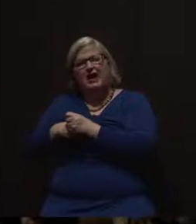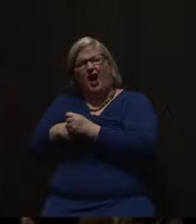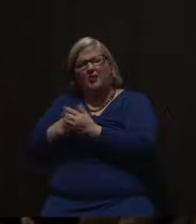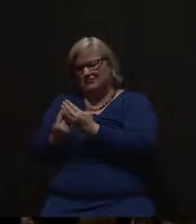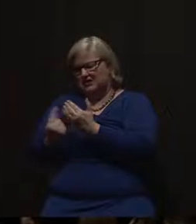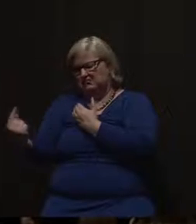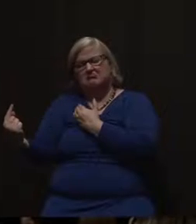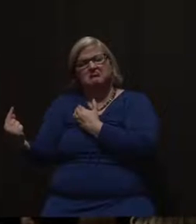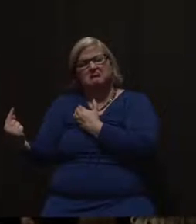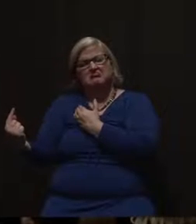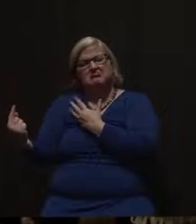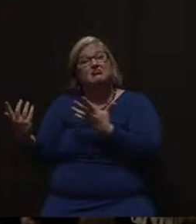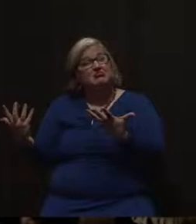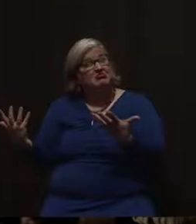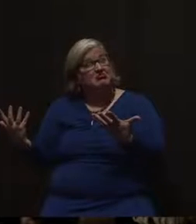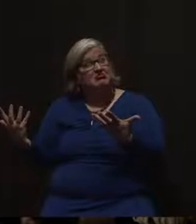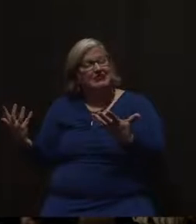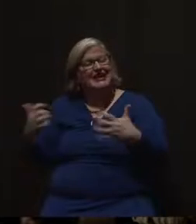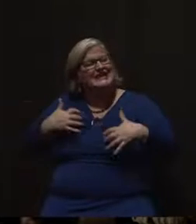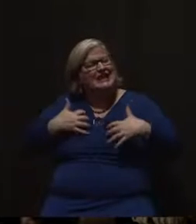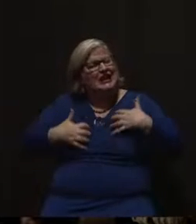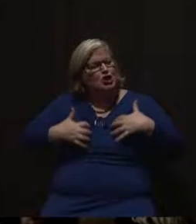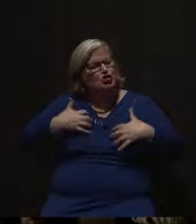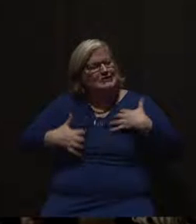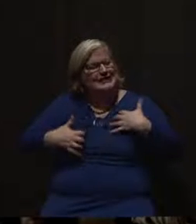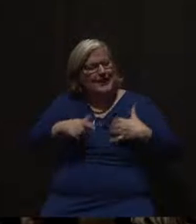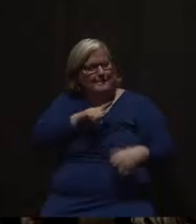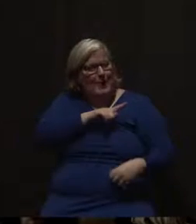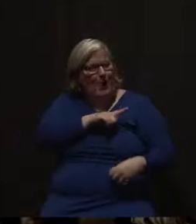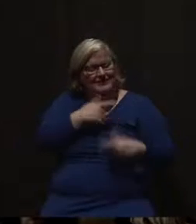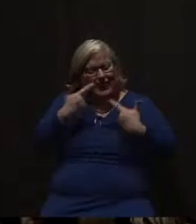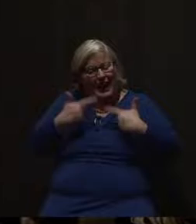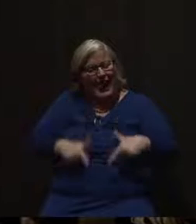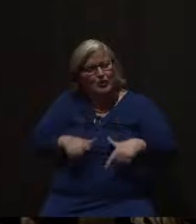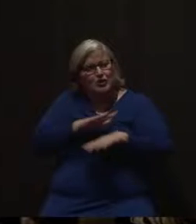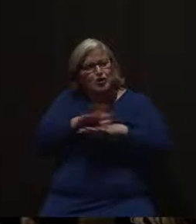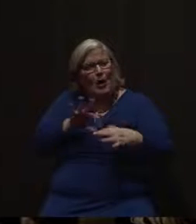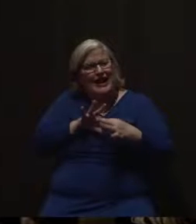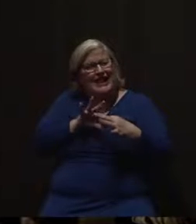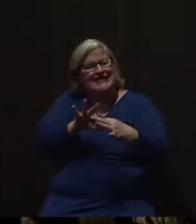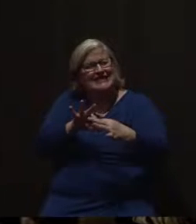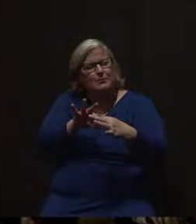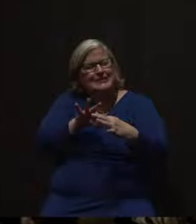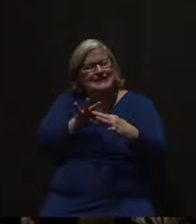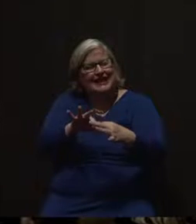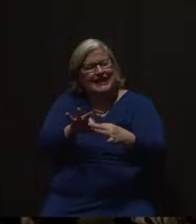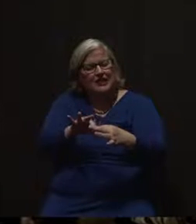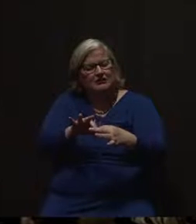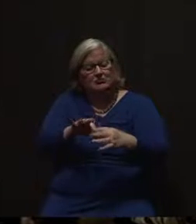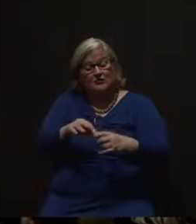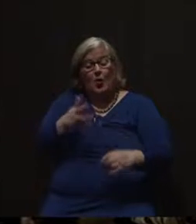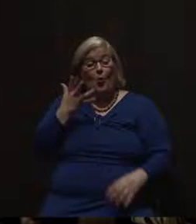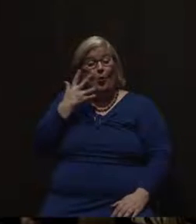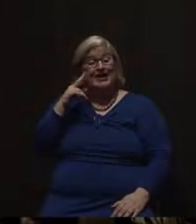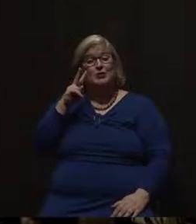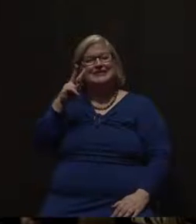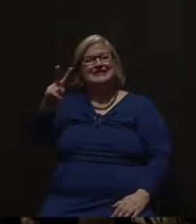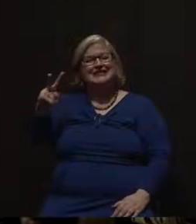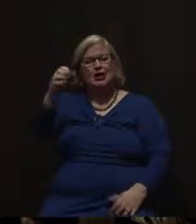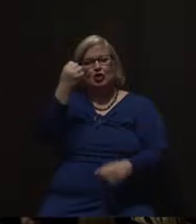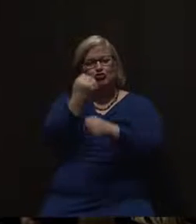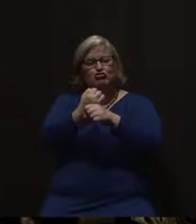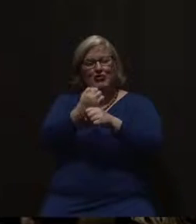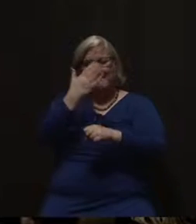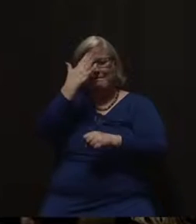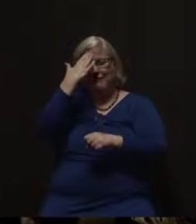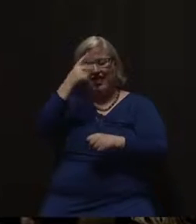And Potawatomi is a grammar of intimacy. And when, for example, when we see our grandmother lying on the bed, we don't think, oh,